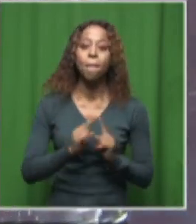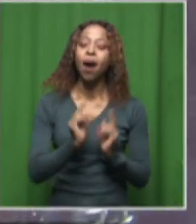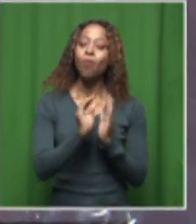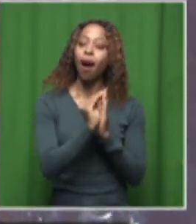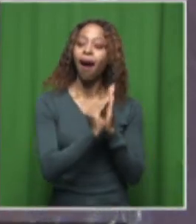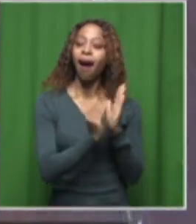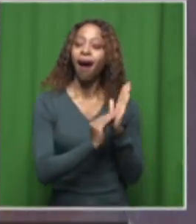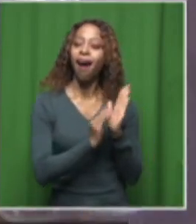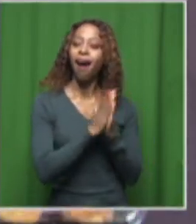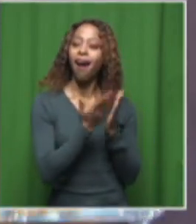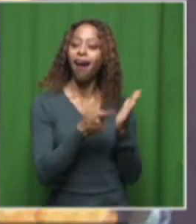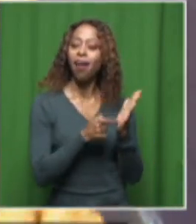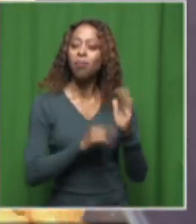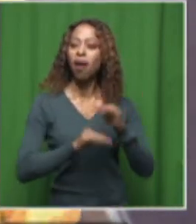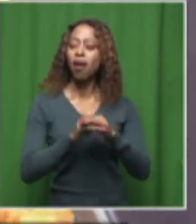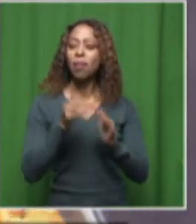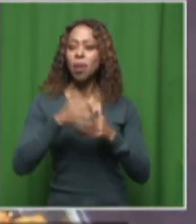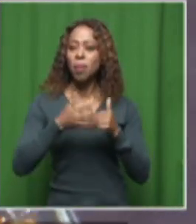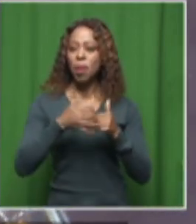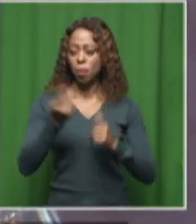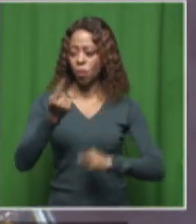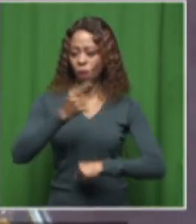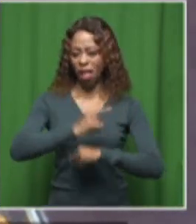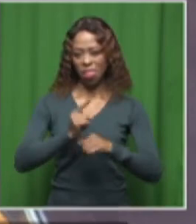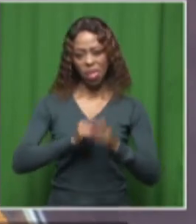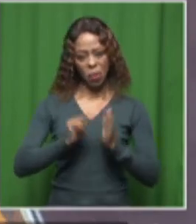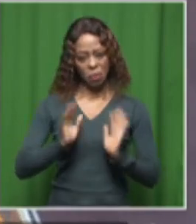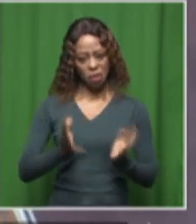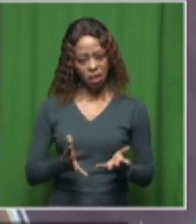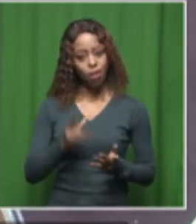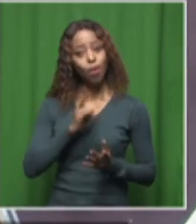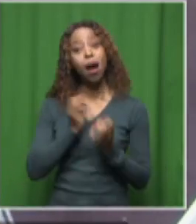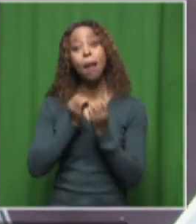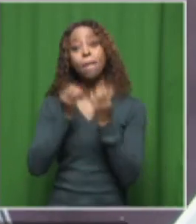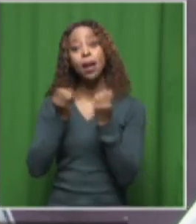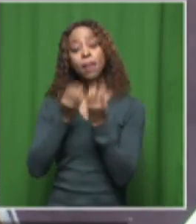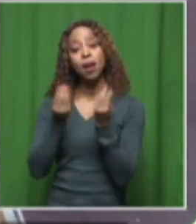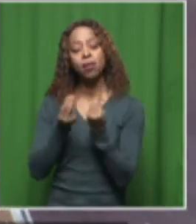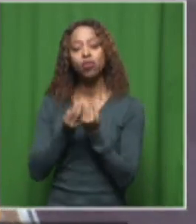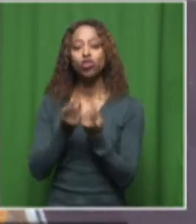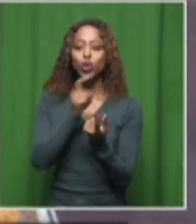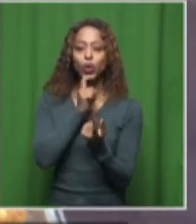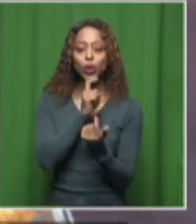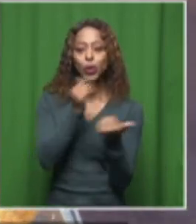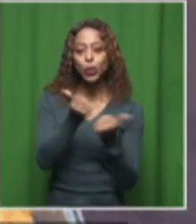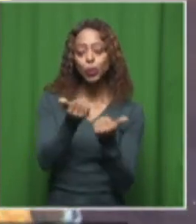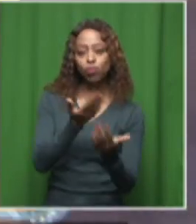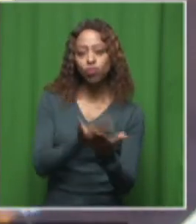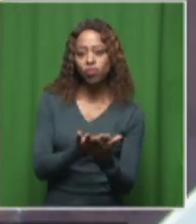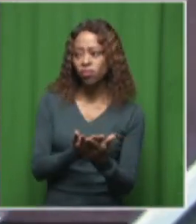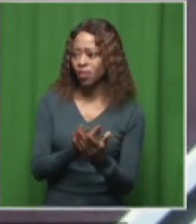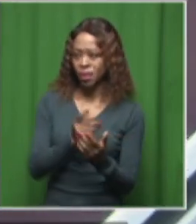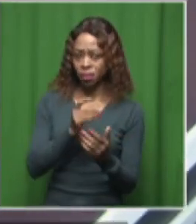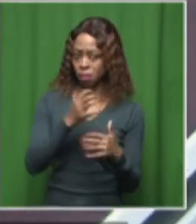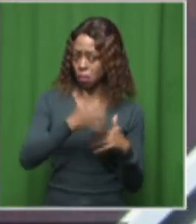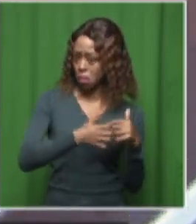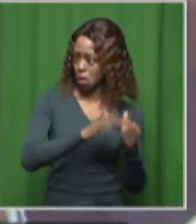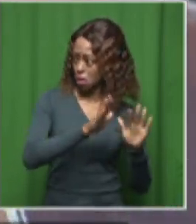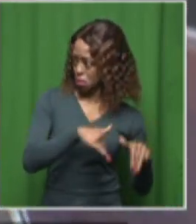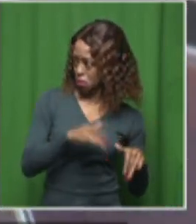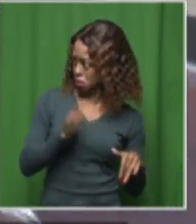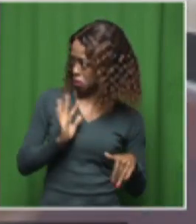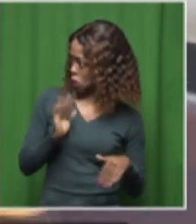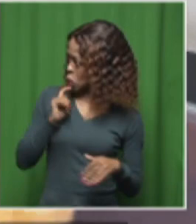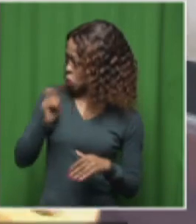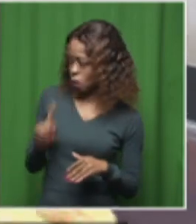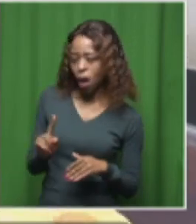try to limit the bread to about 1 day a week because there's so much that you can play around with. So what's the alternative then? This is a menu like chicken wraps. You can